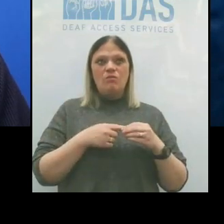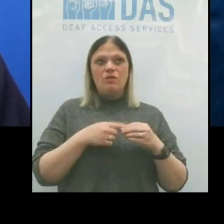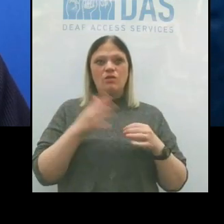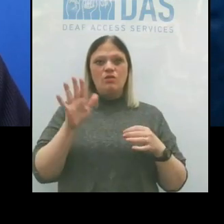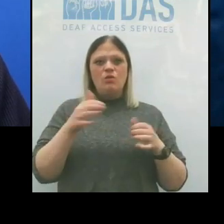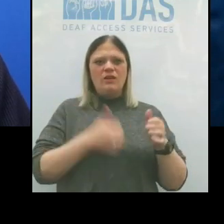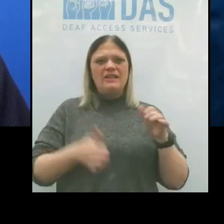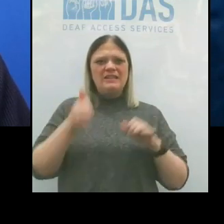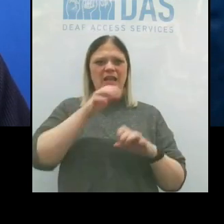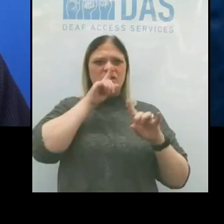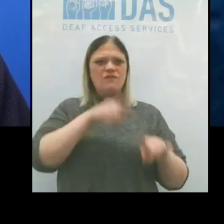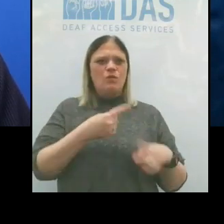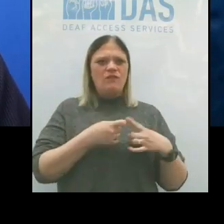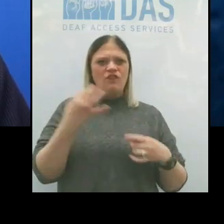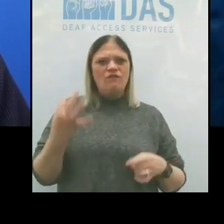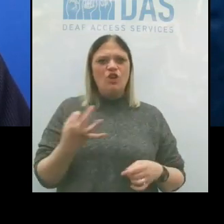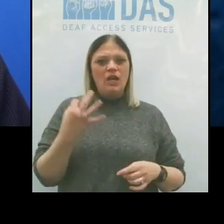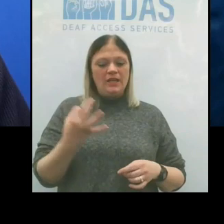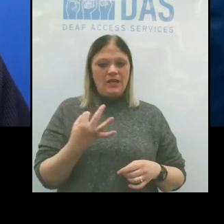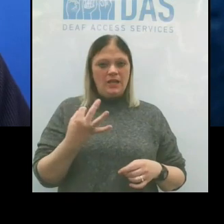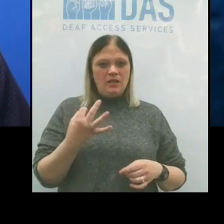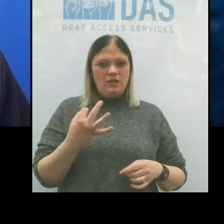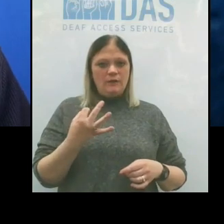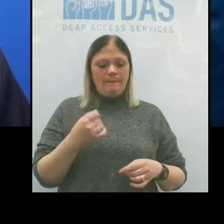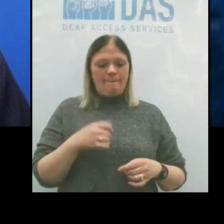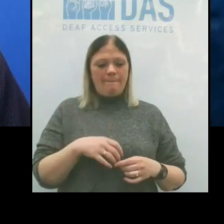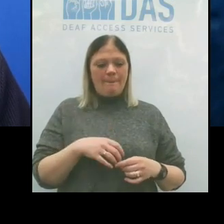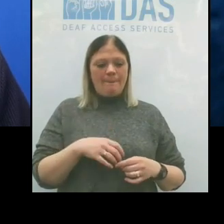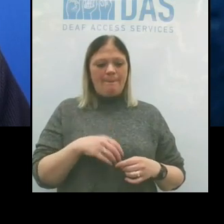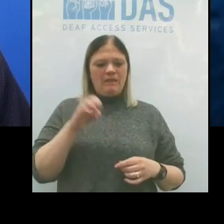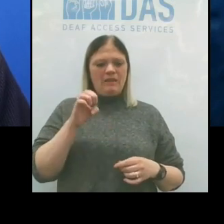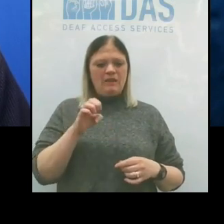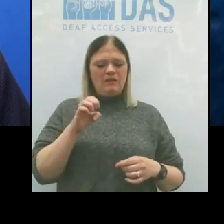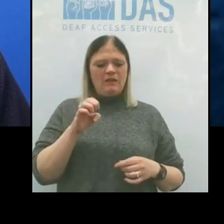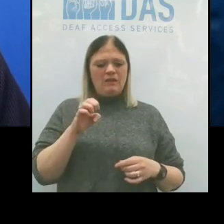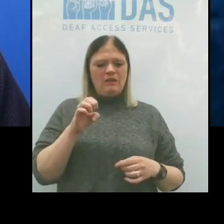Friday. I'm looking at the Erie County